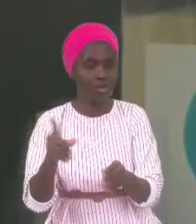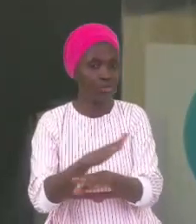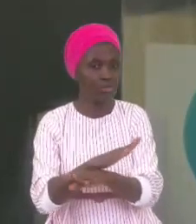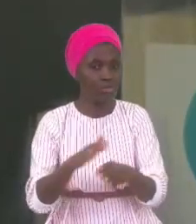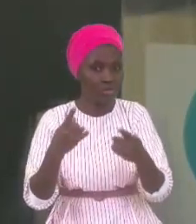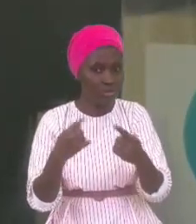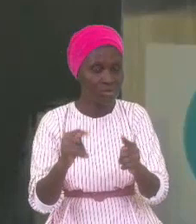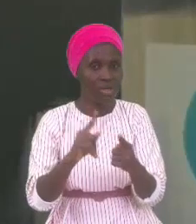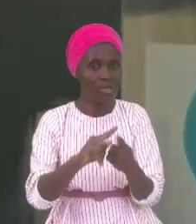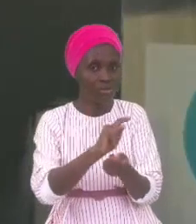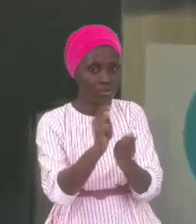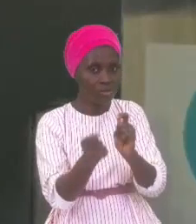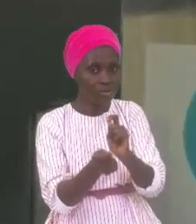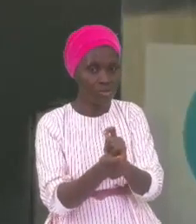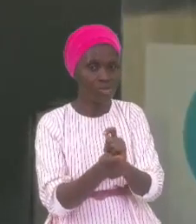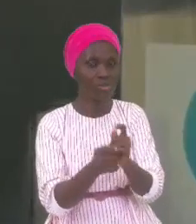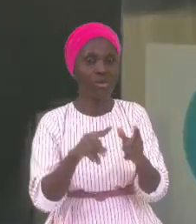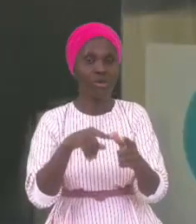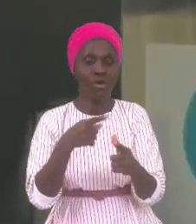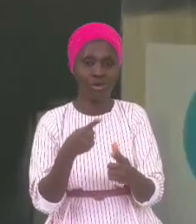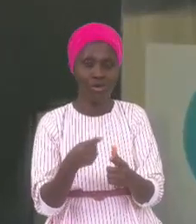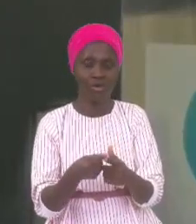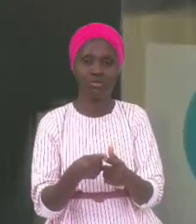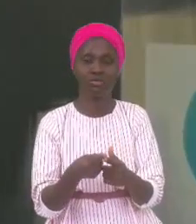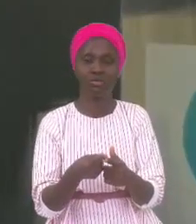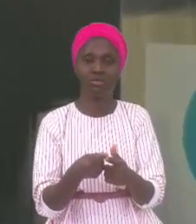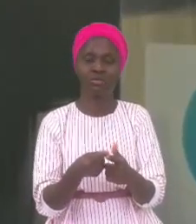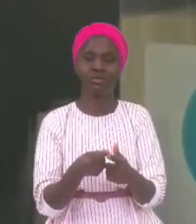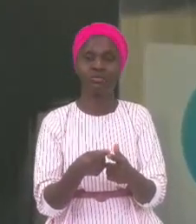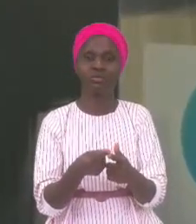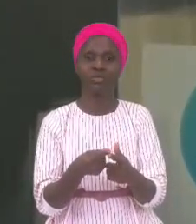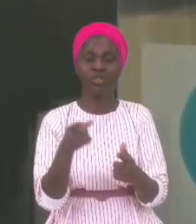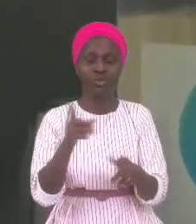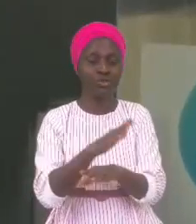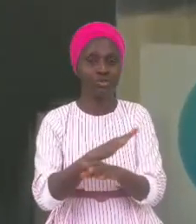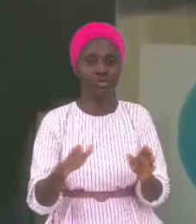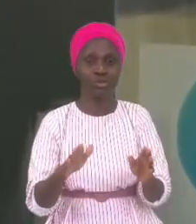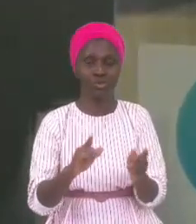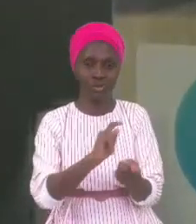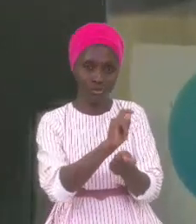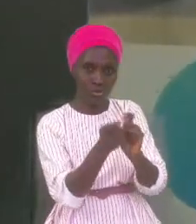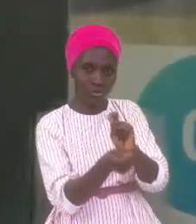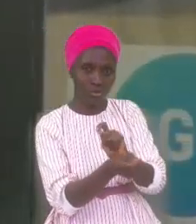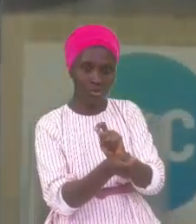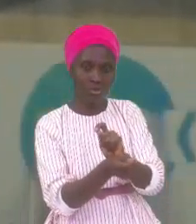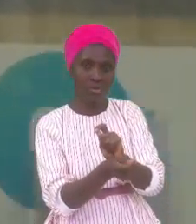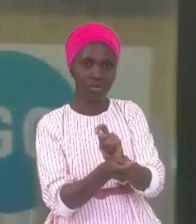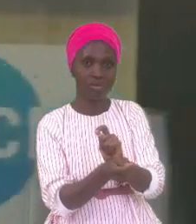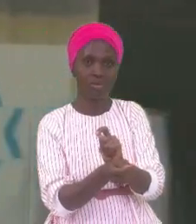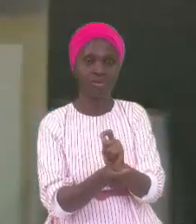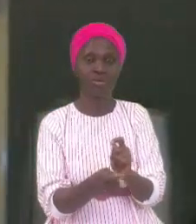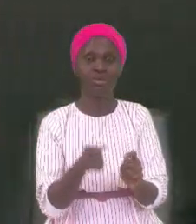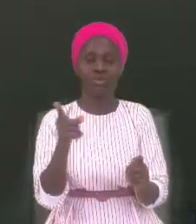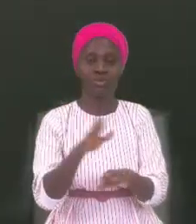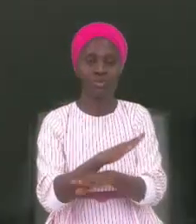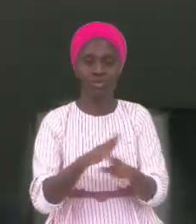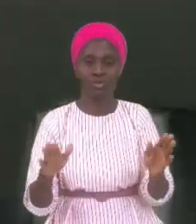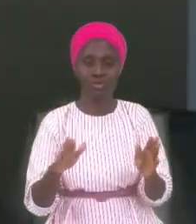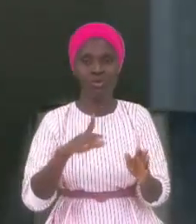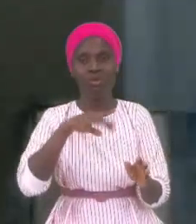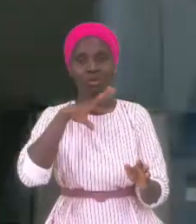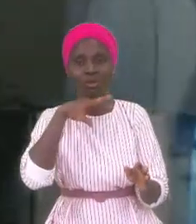the king has sent you to deliver. And you don't turn upside down, and you don't corrupt what